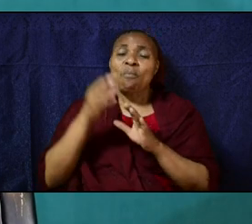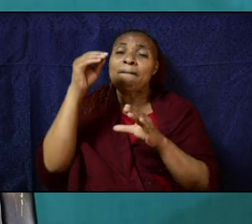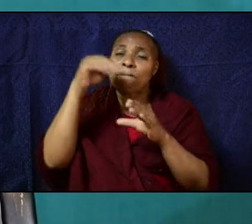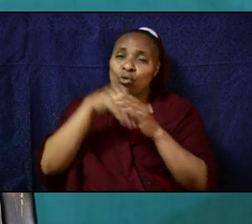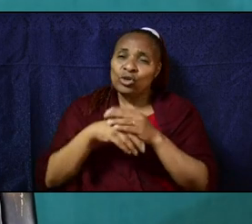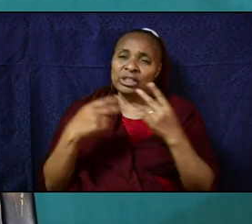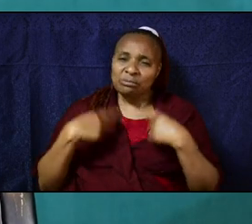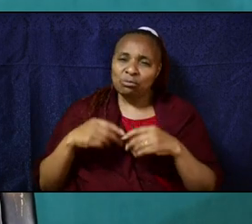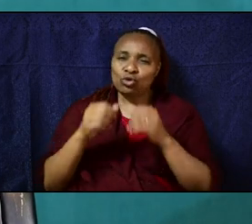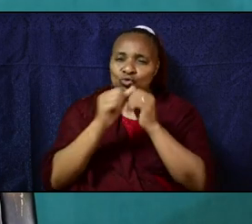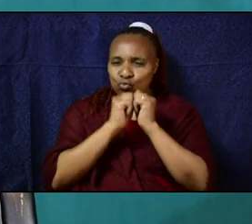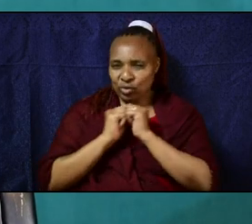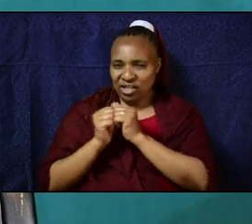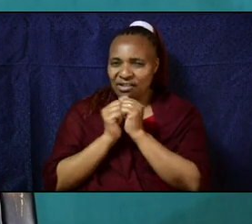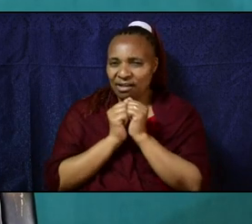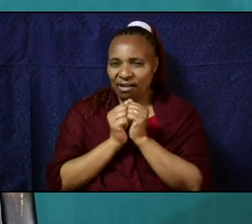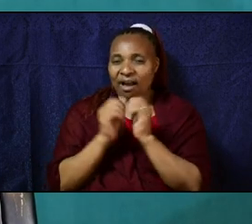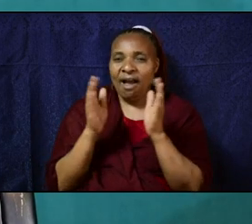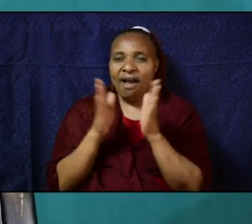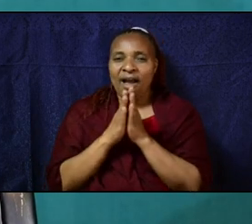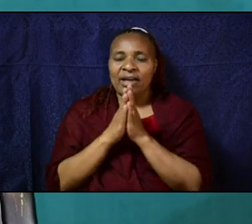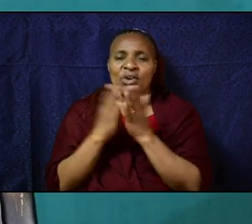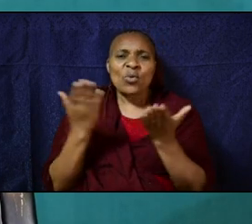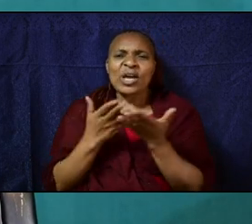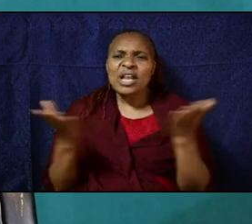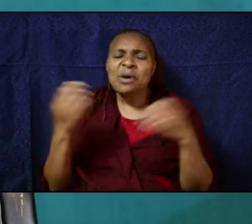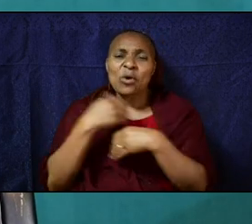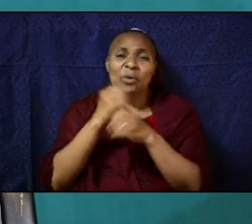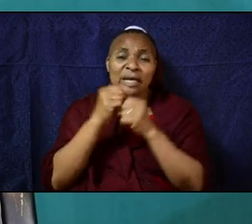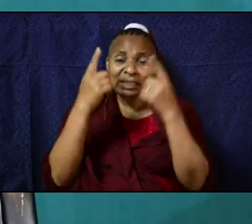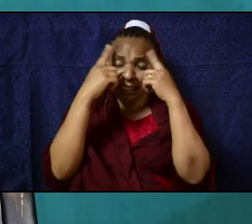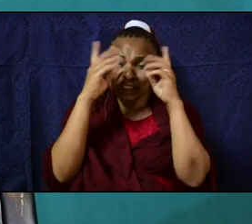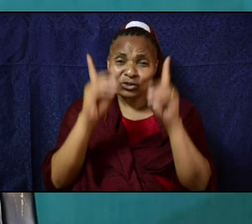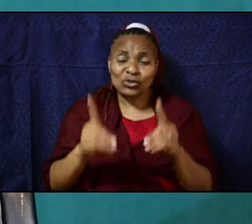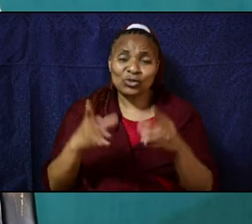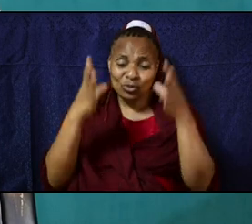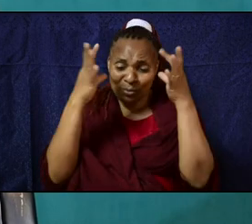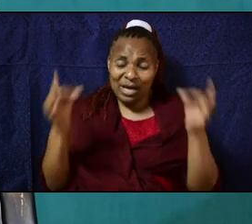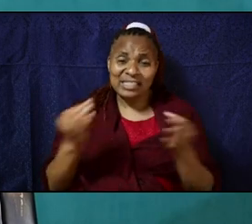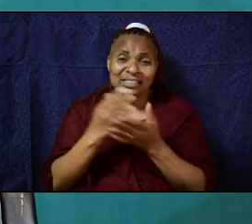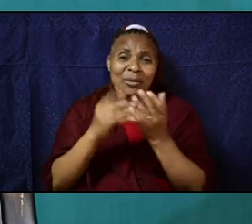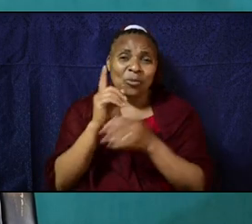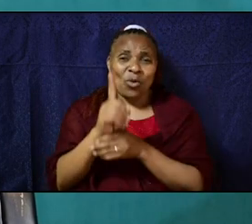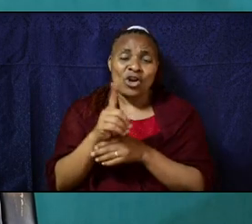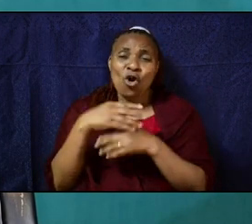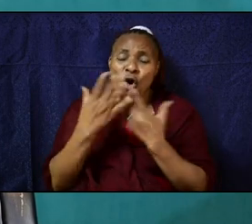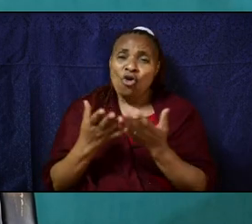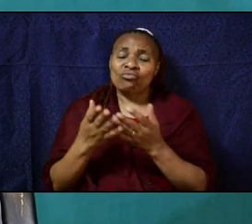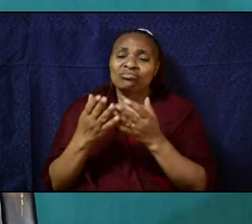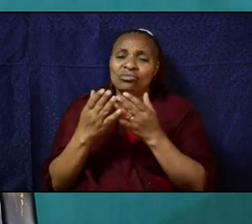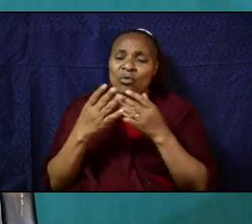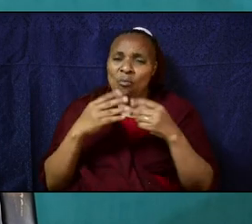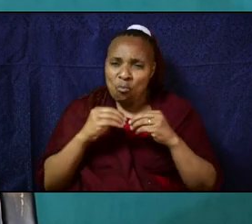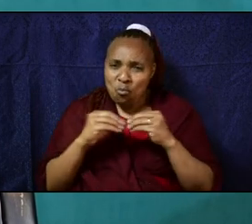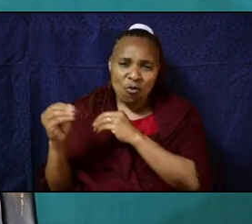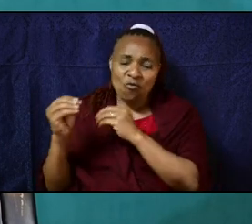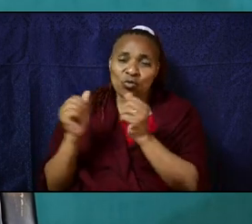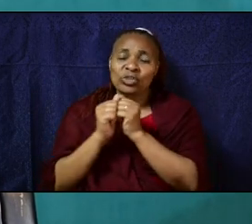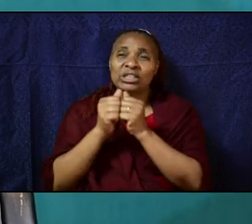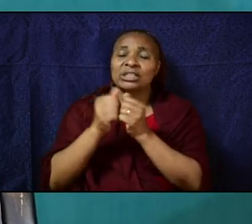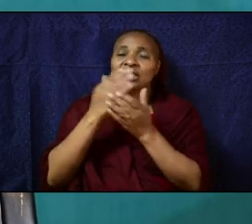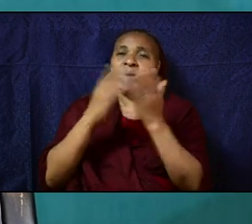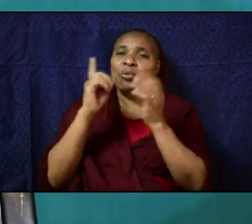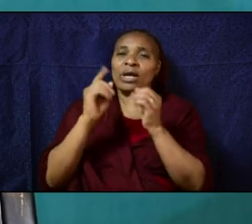people together. And whenever we make a decision to marry someone or get together with someone, we need to consult